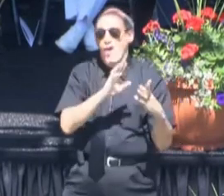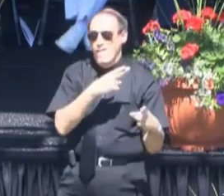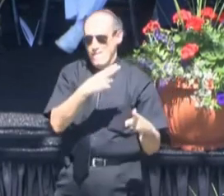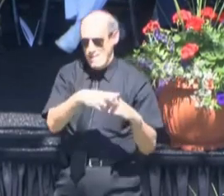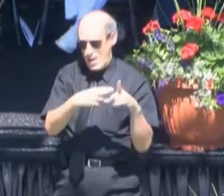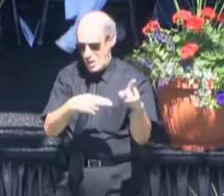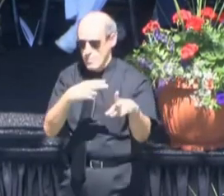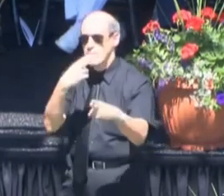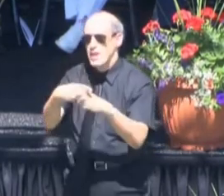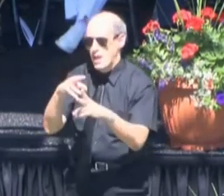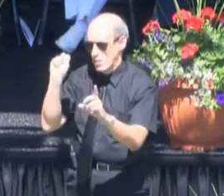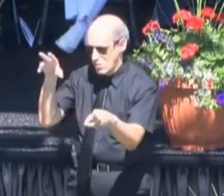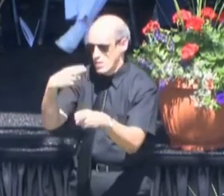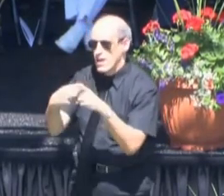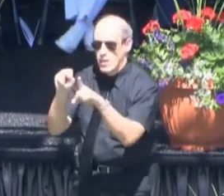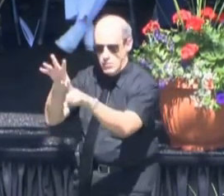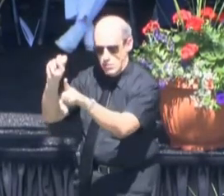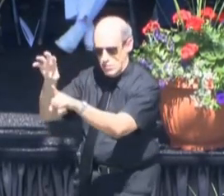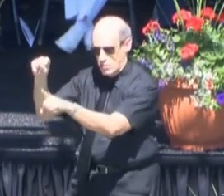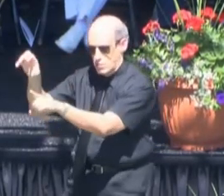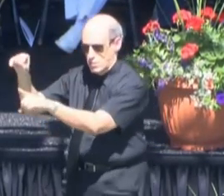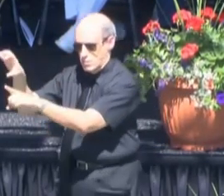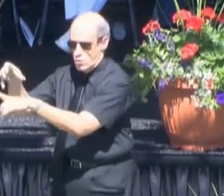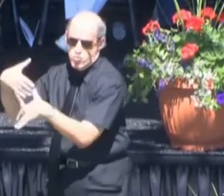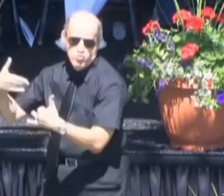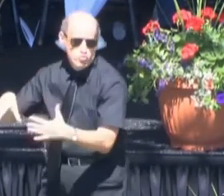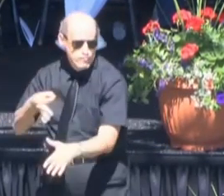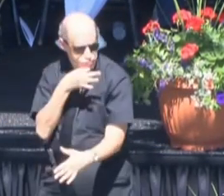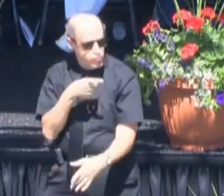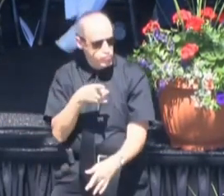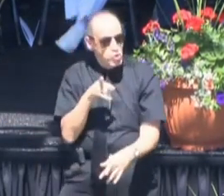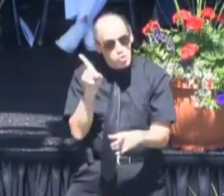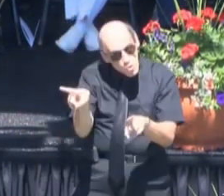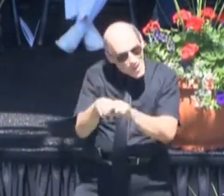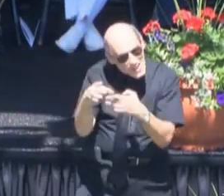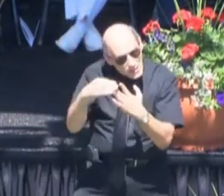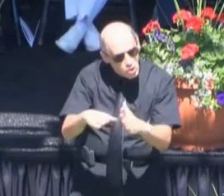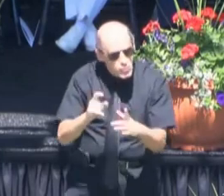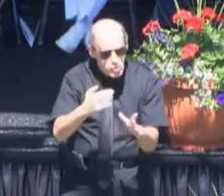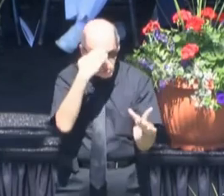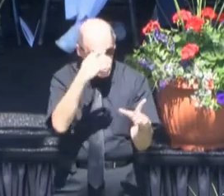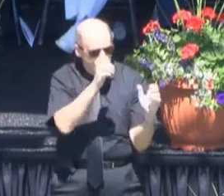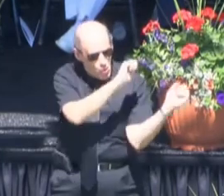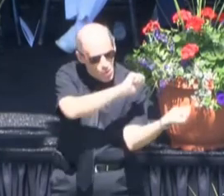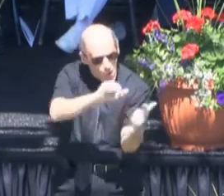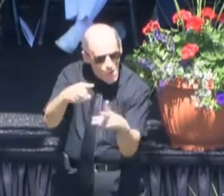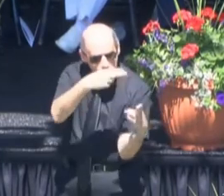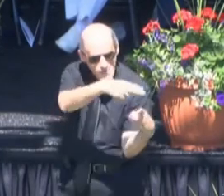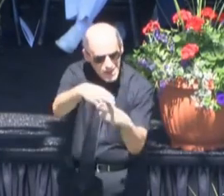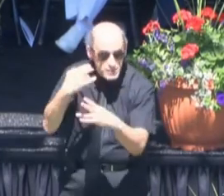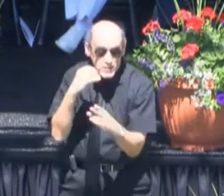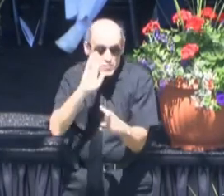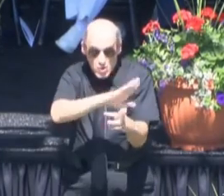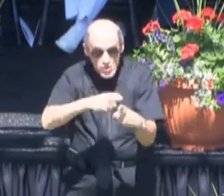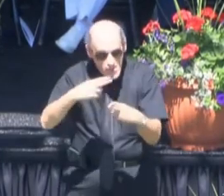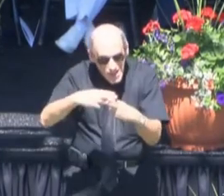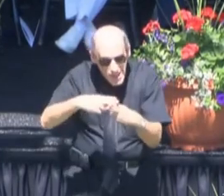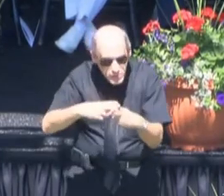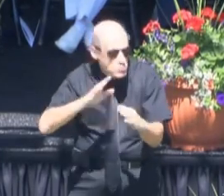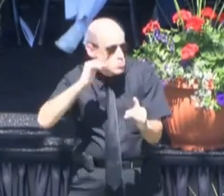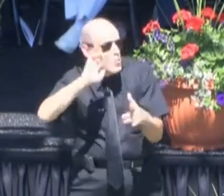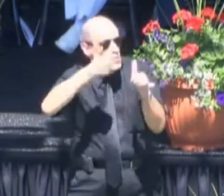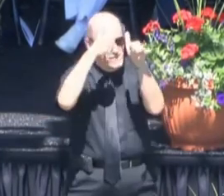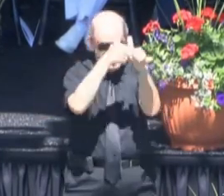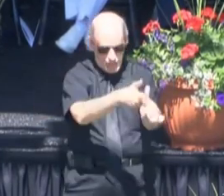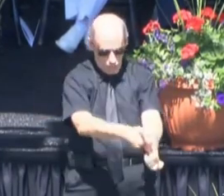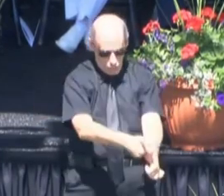single midshipman that he passes. As a leader, you should know everyone's name. If you know their name, they will be more likely to